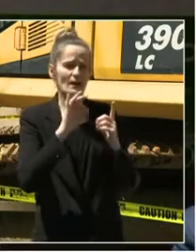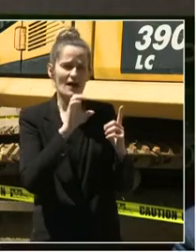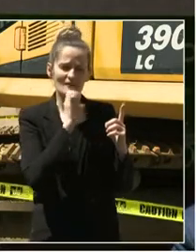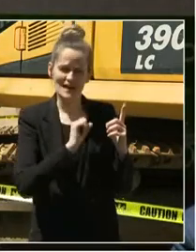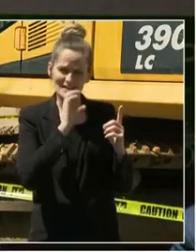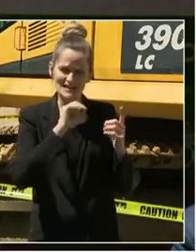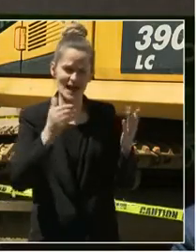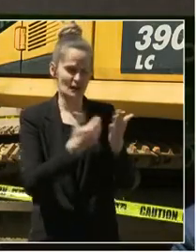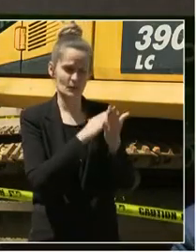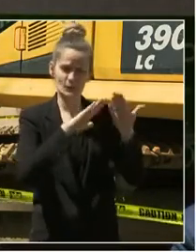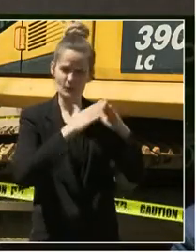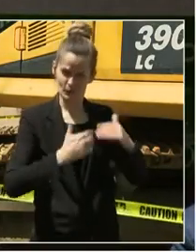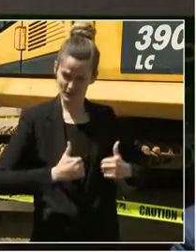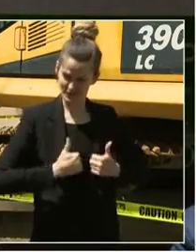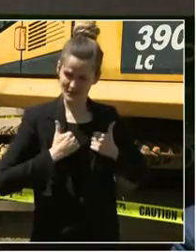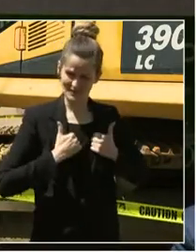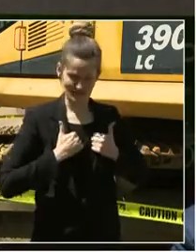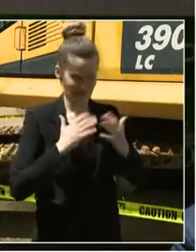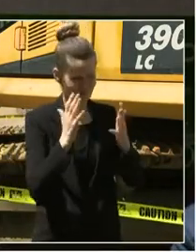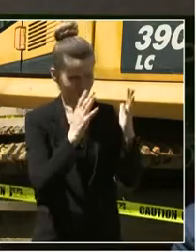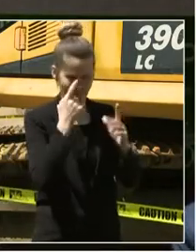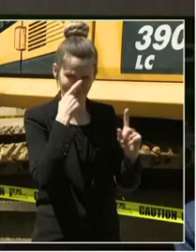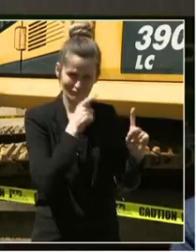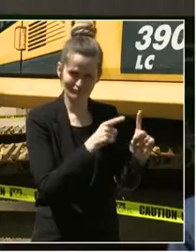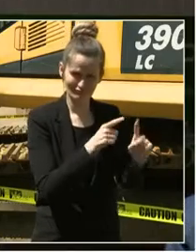of applause.